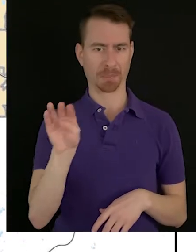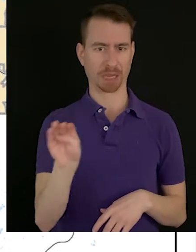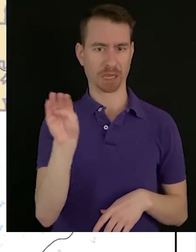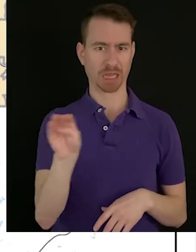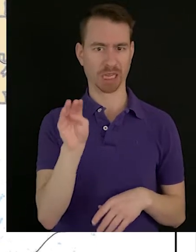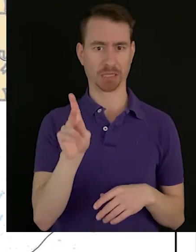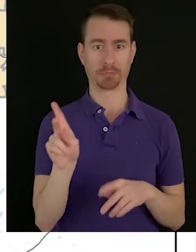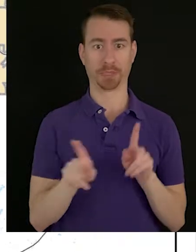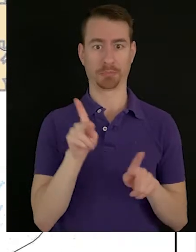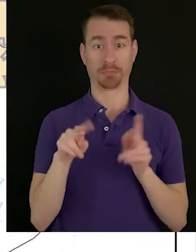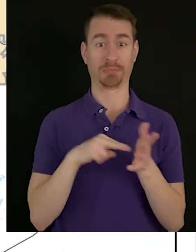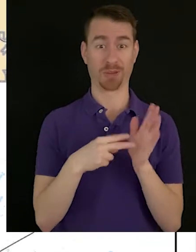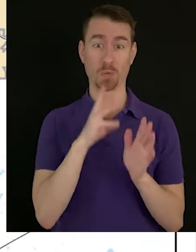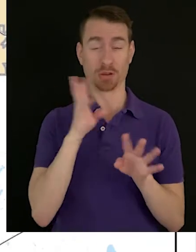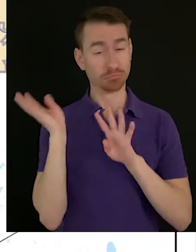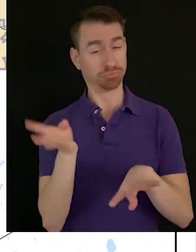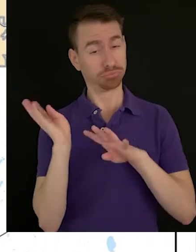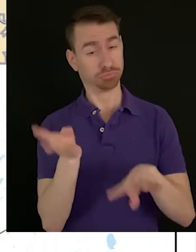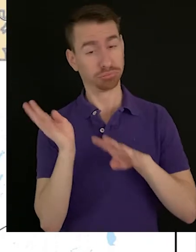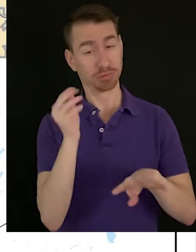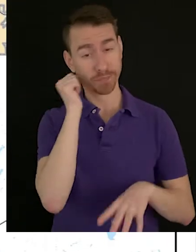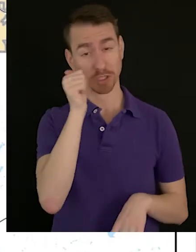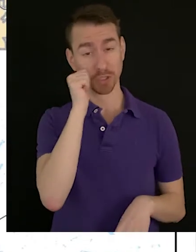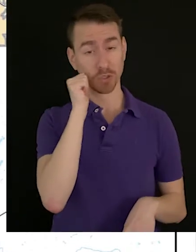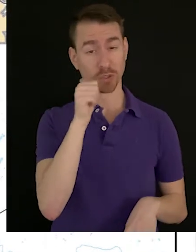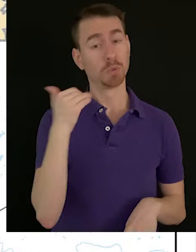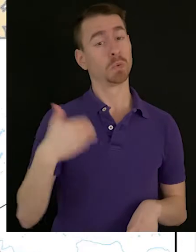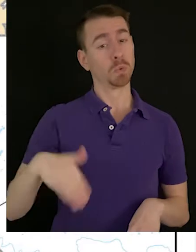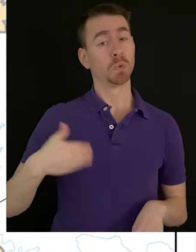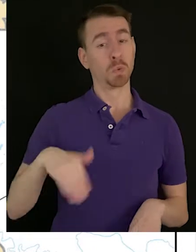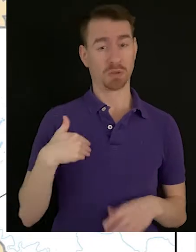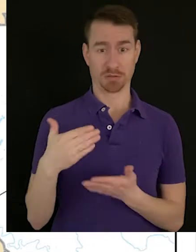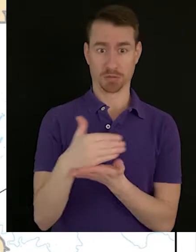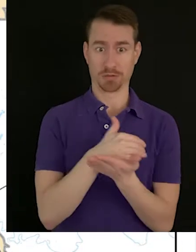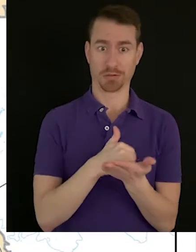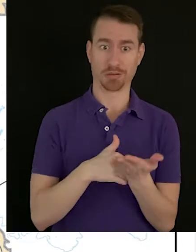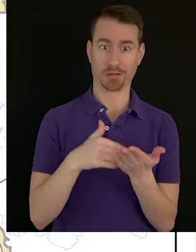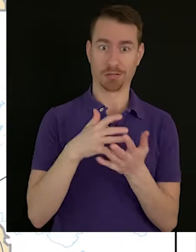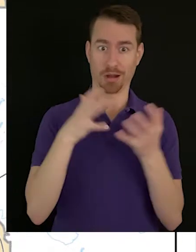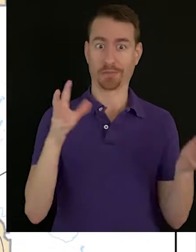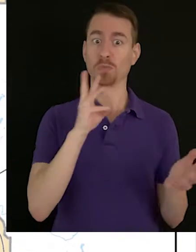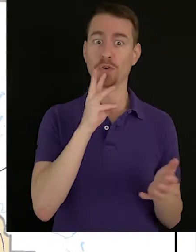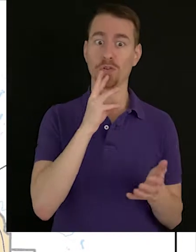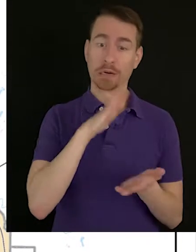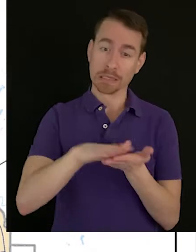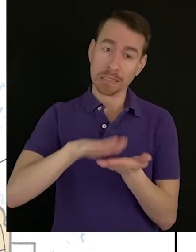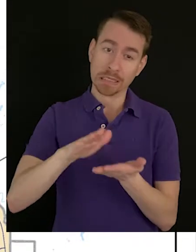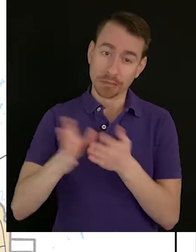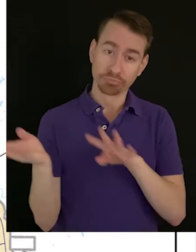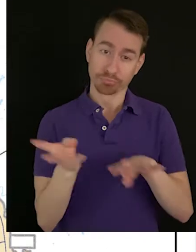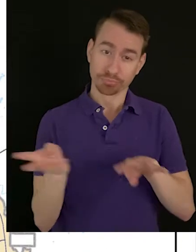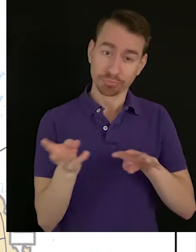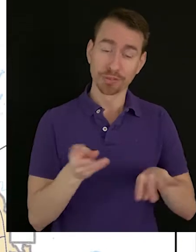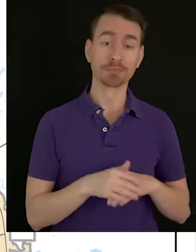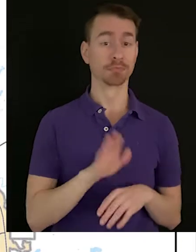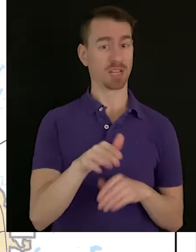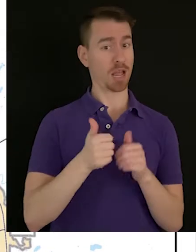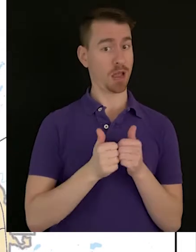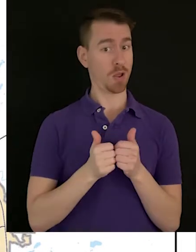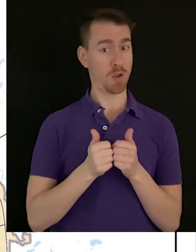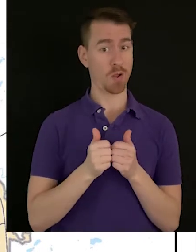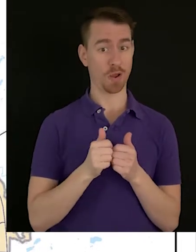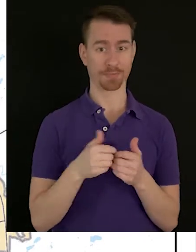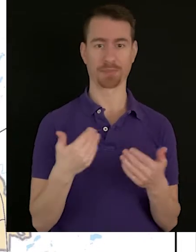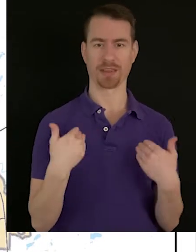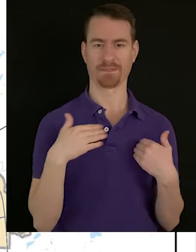this service area, which means there is a lot of wastewater every day to be collected and cleaned. In order to accomplish